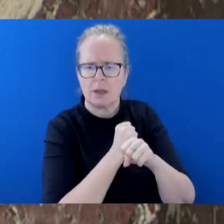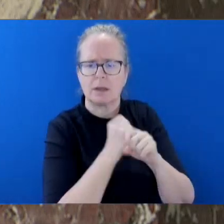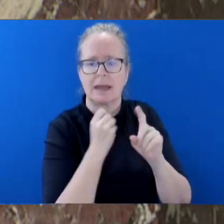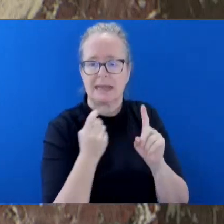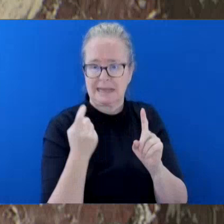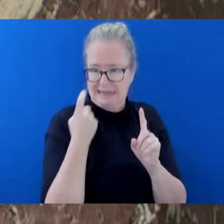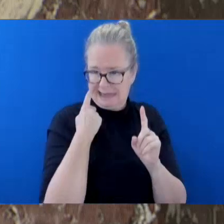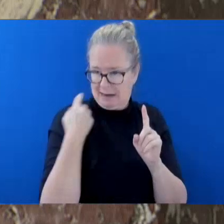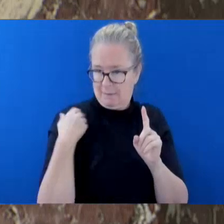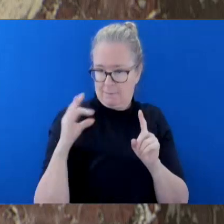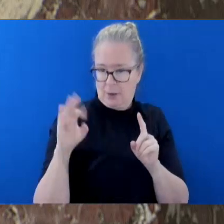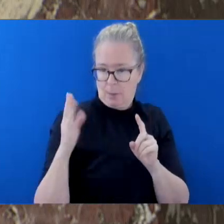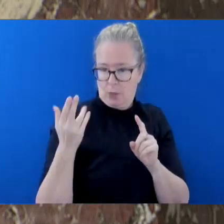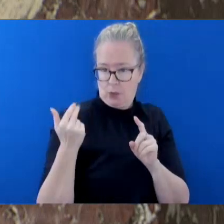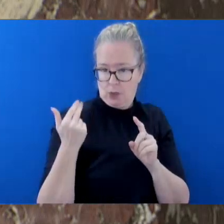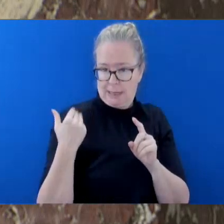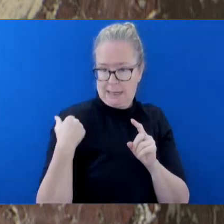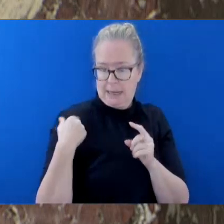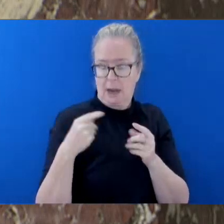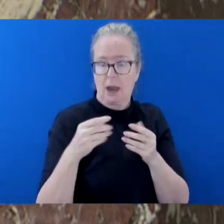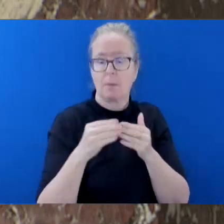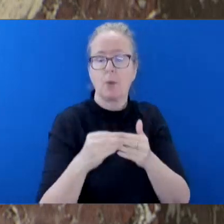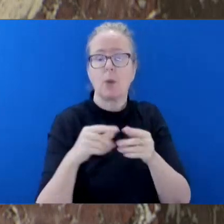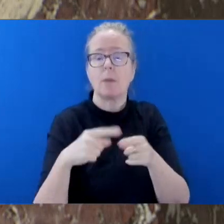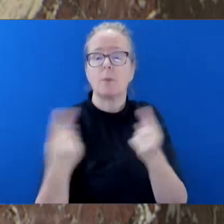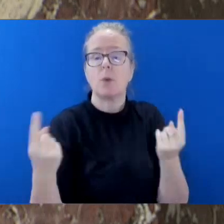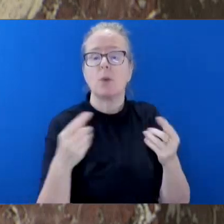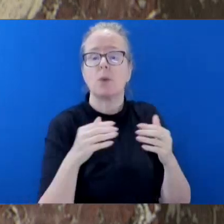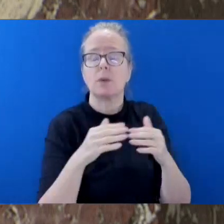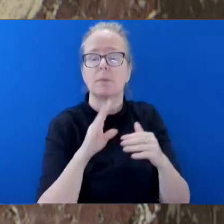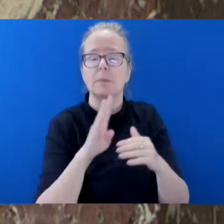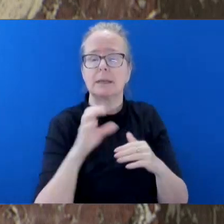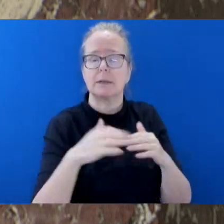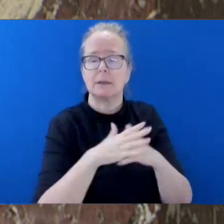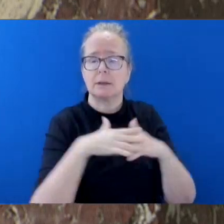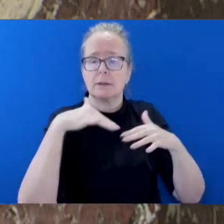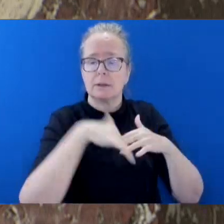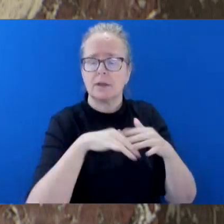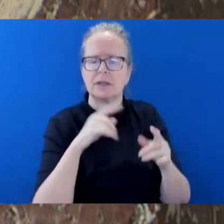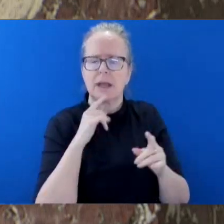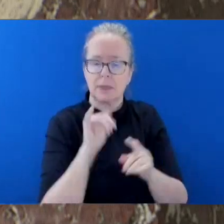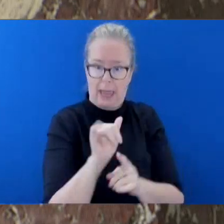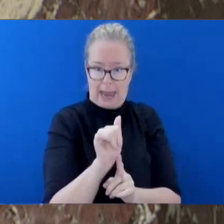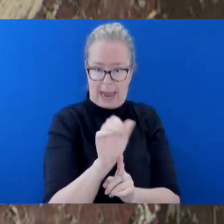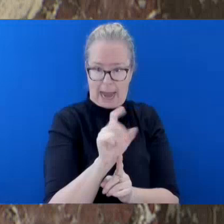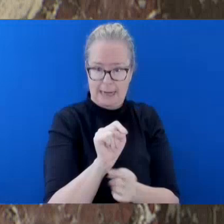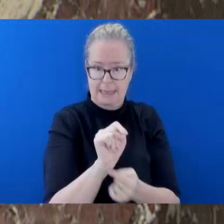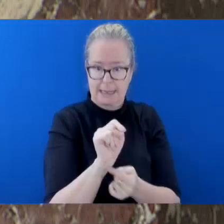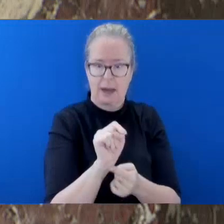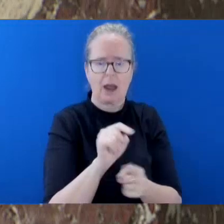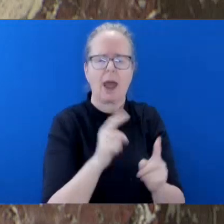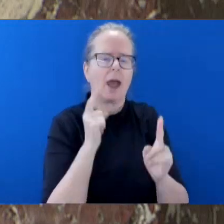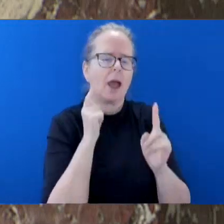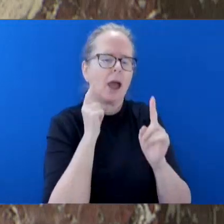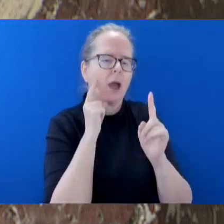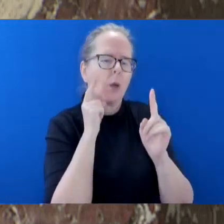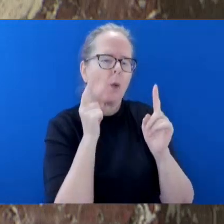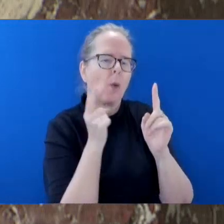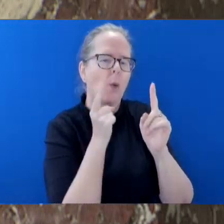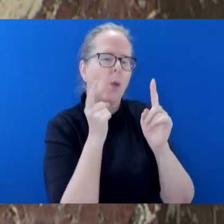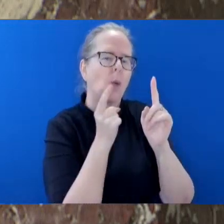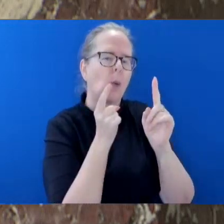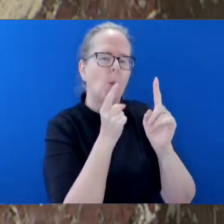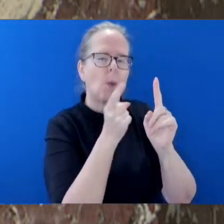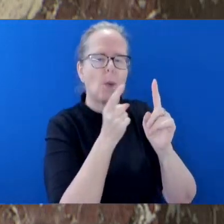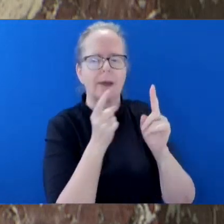Act was, quote, an aspirational document. It's not an aspirational document, it's the law. It's the law